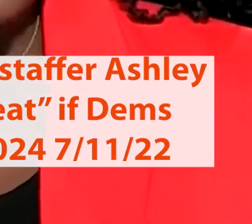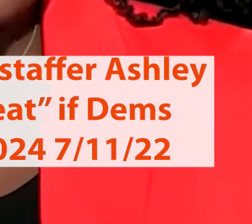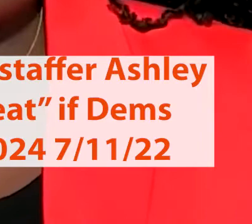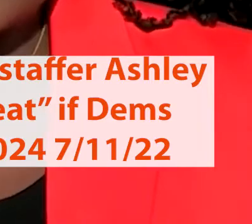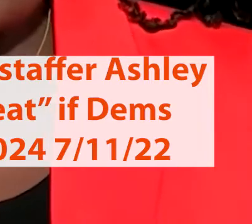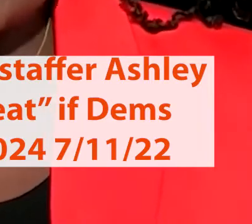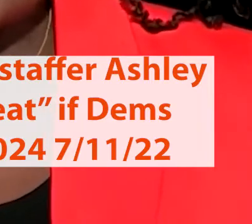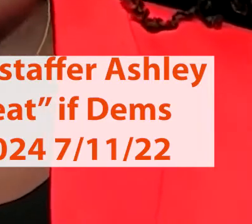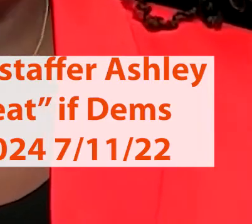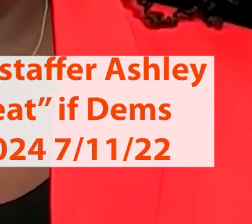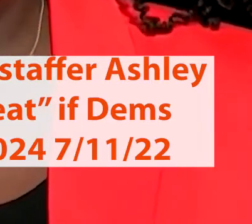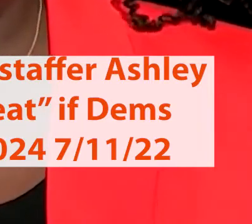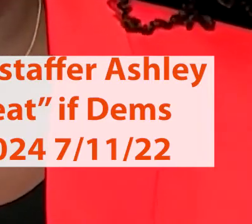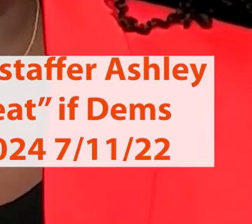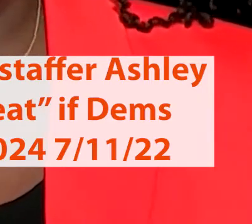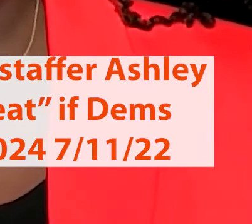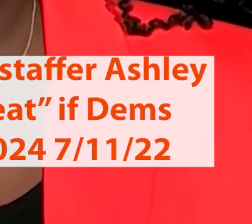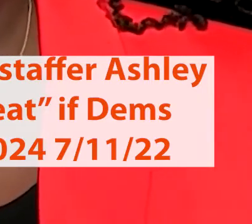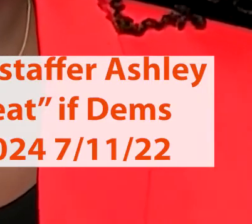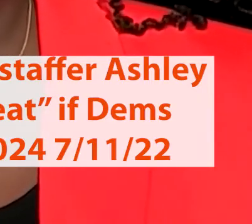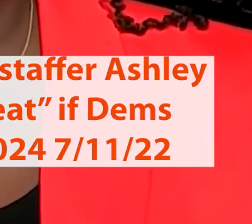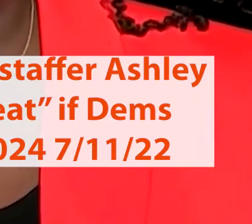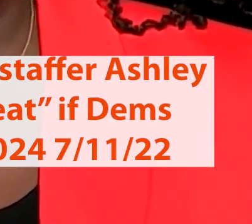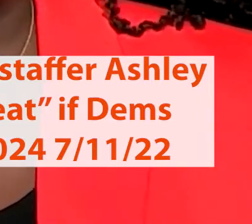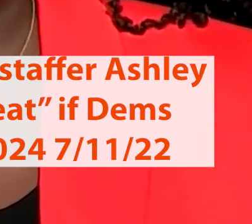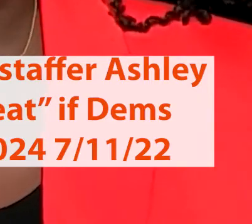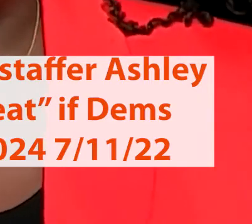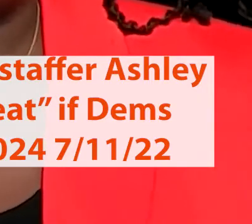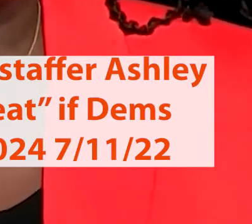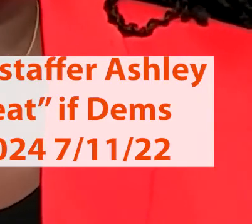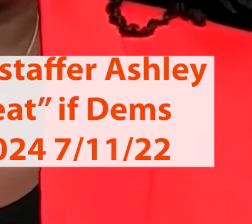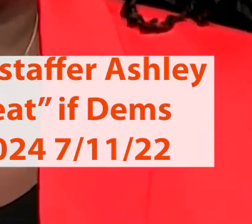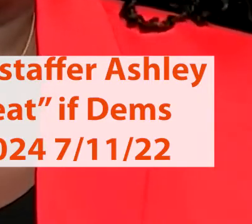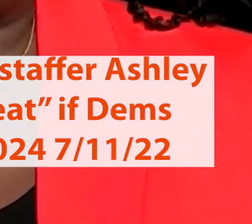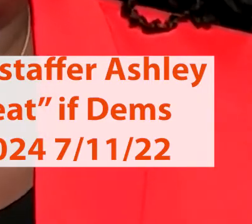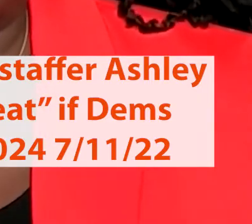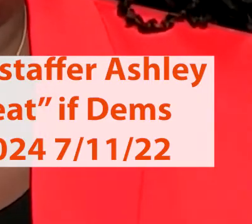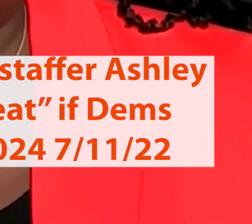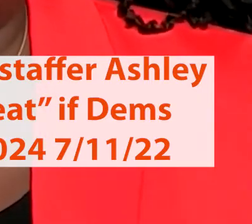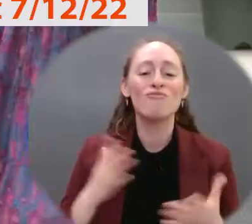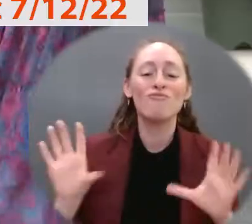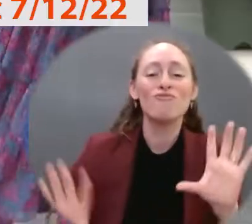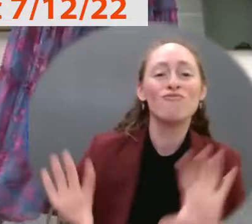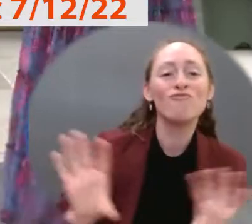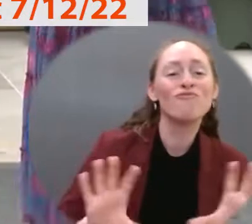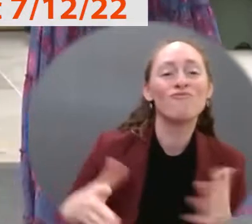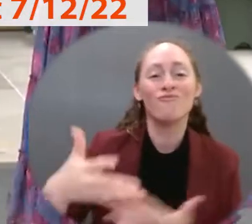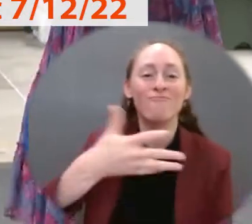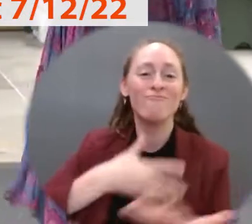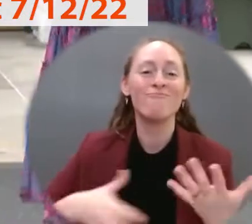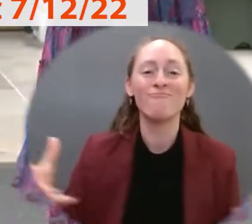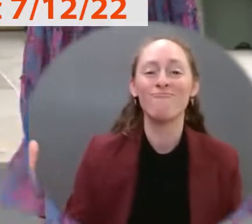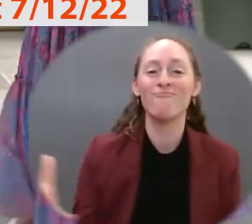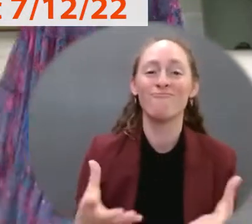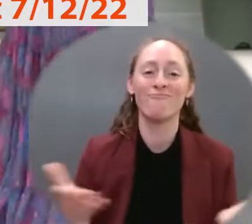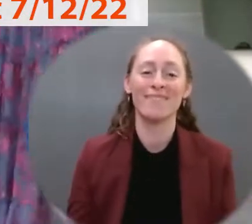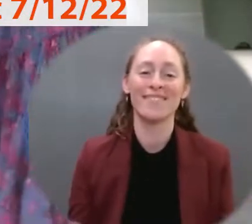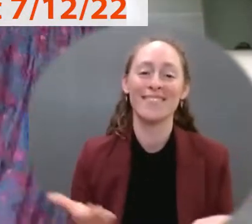If Joe Biden's on the top of the ticket in 2024, I will support him. But I think it's fine if there is a contested primary. So-